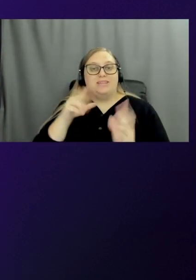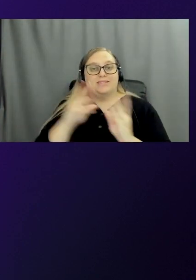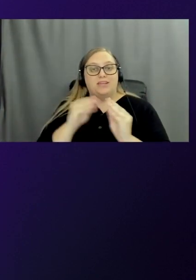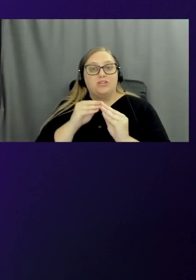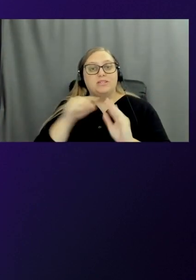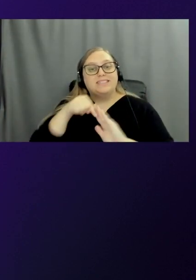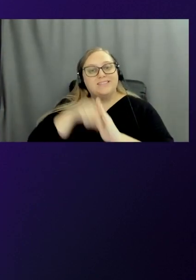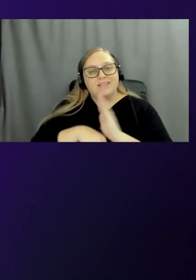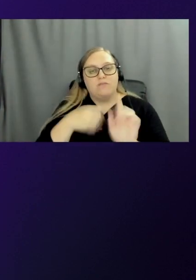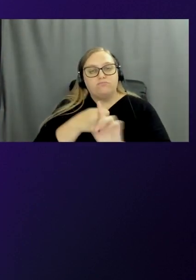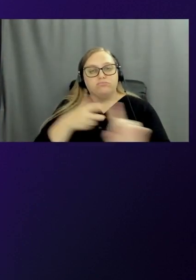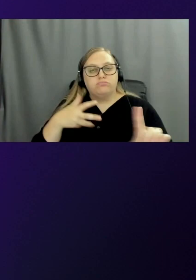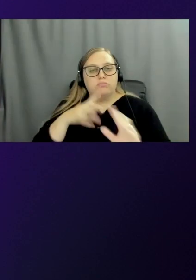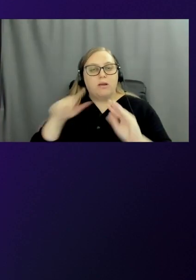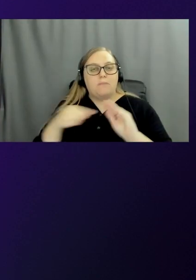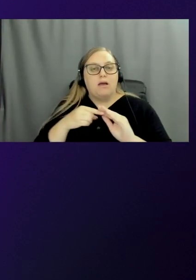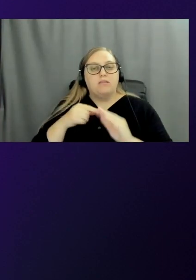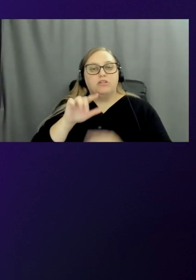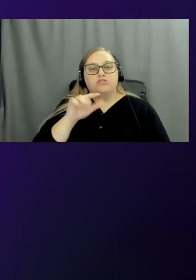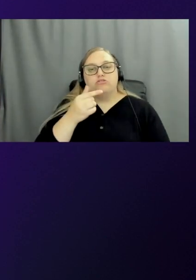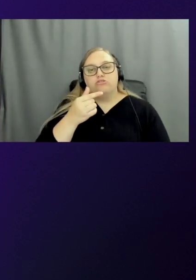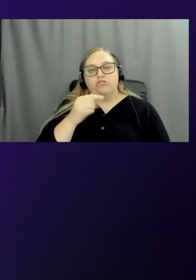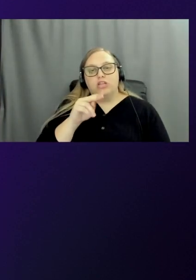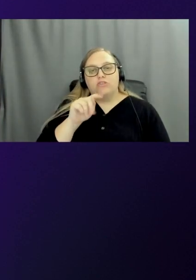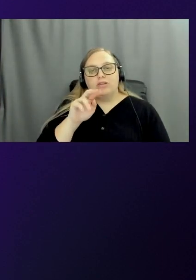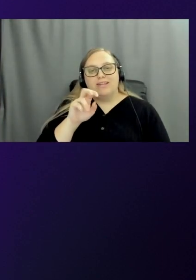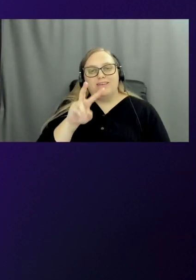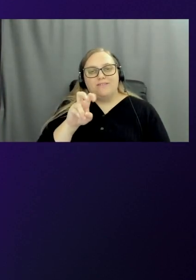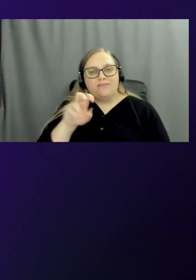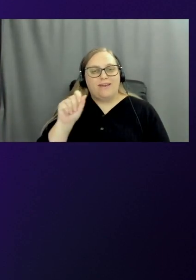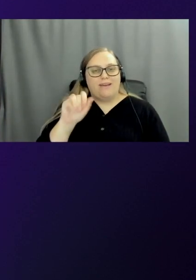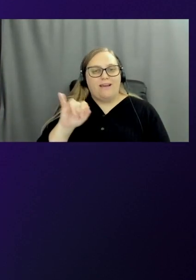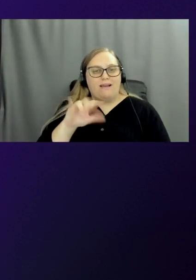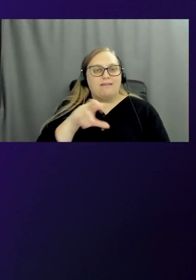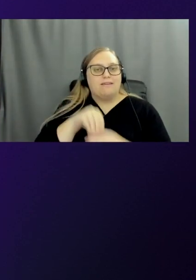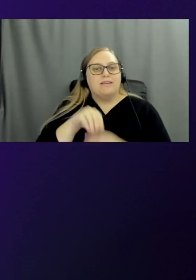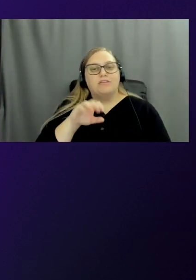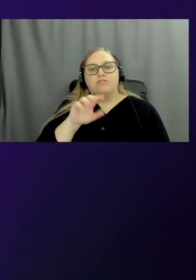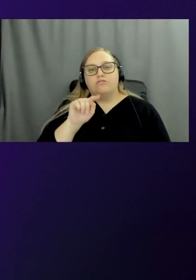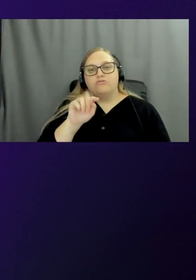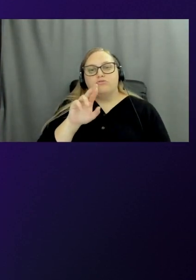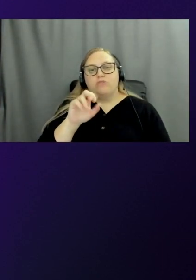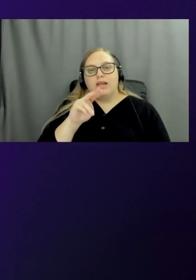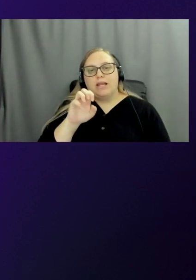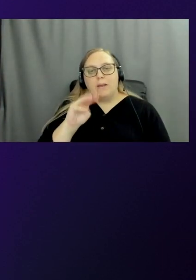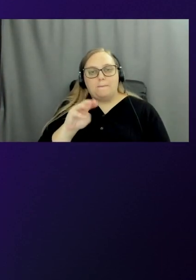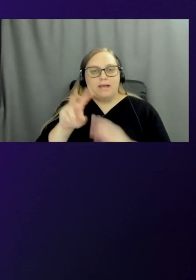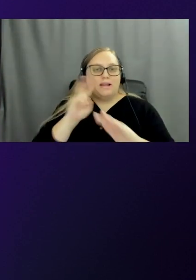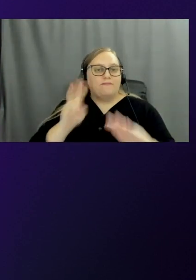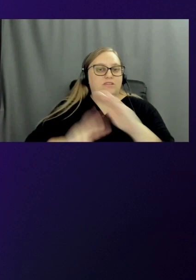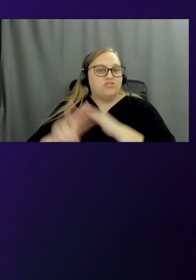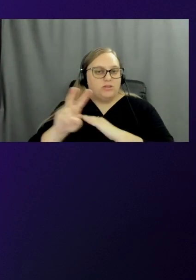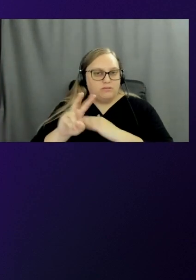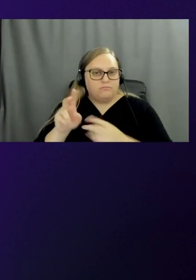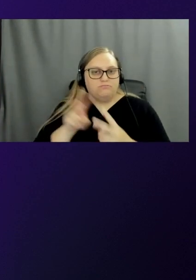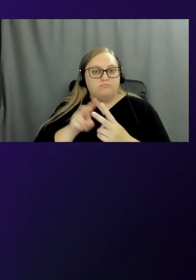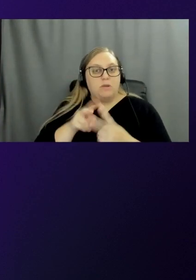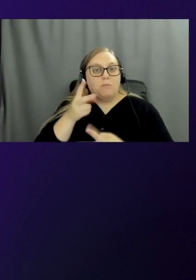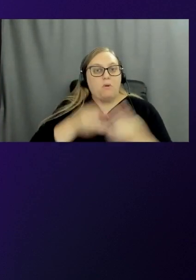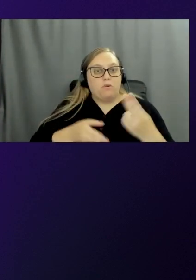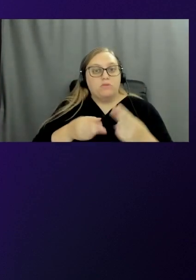the generative AI specific innovations in Trainium and Inferentia. And while generative AI has become a dinner